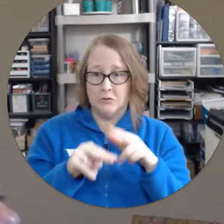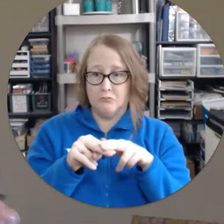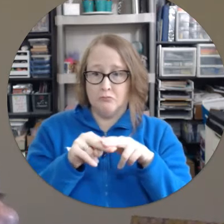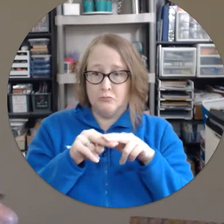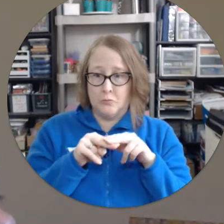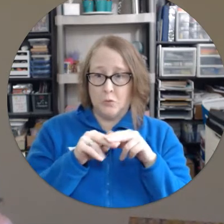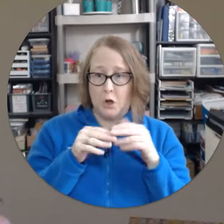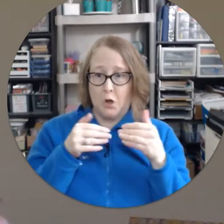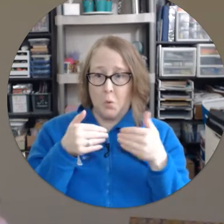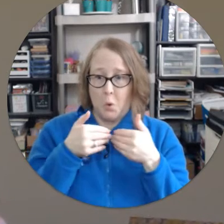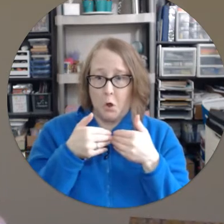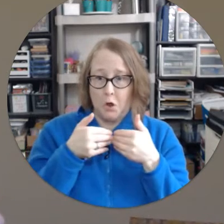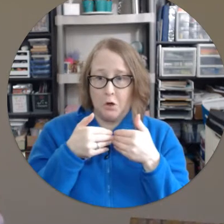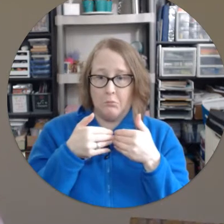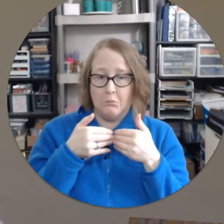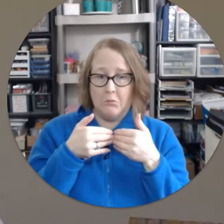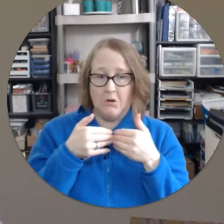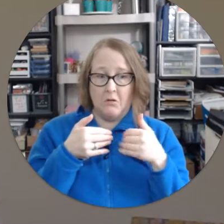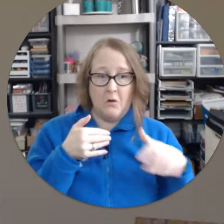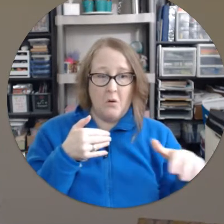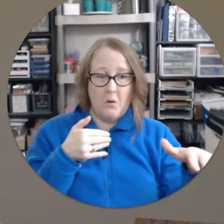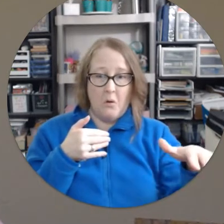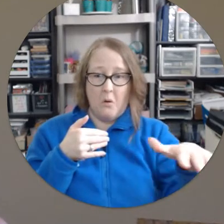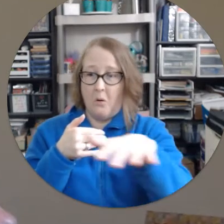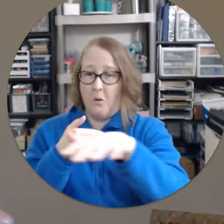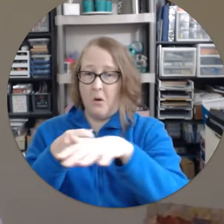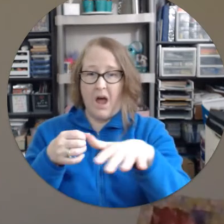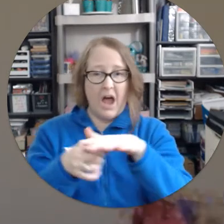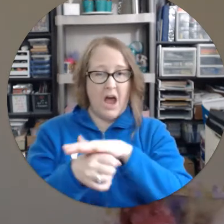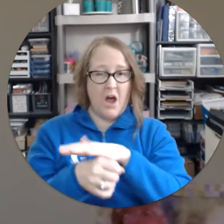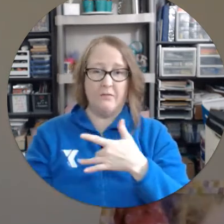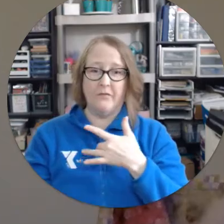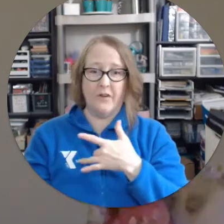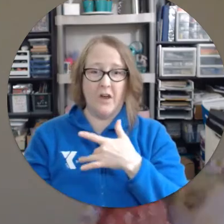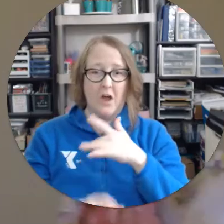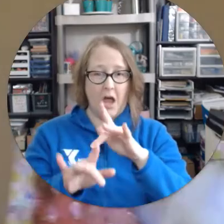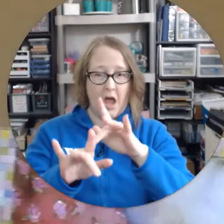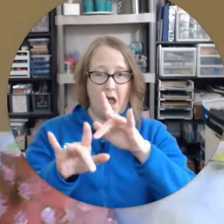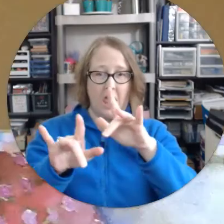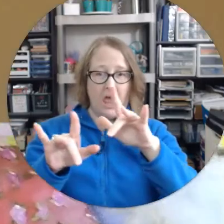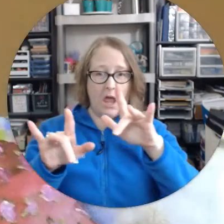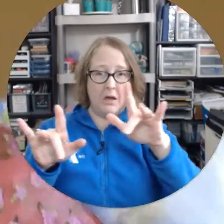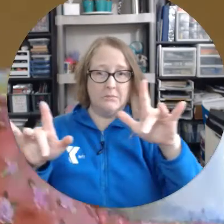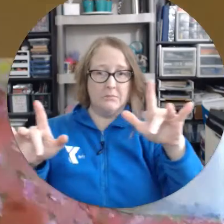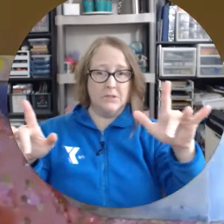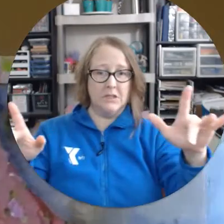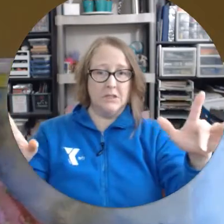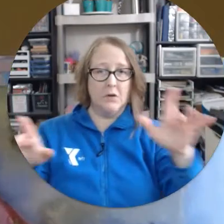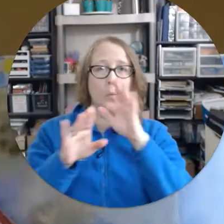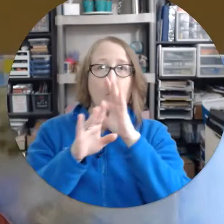The whole house seemed so empty and so quiet.